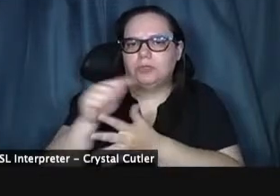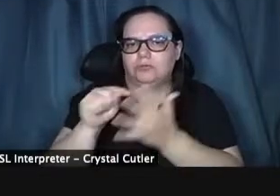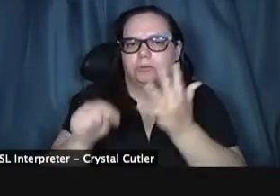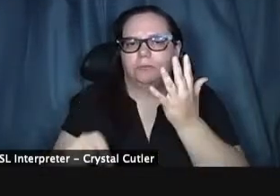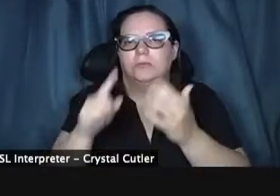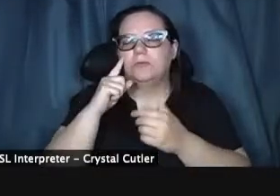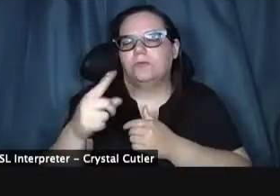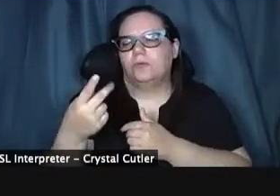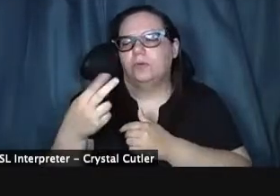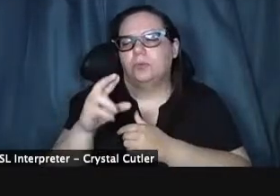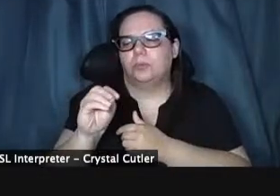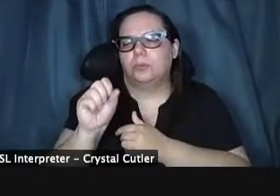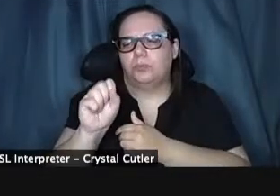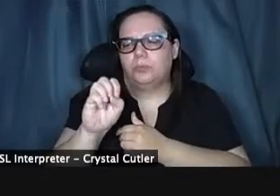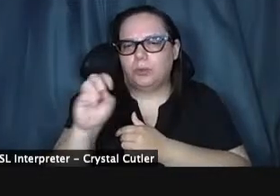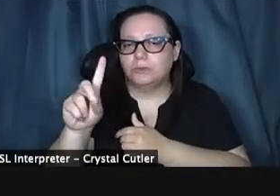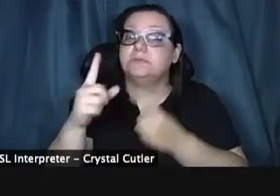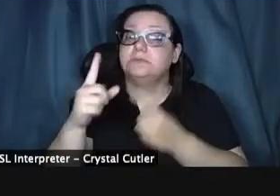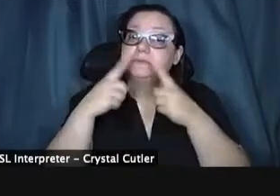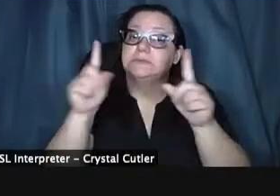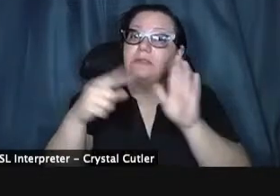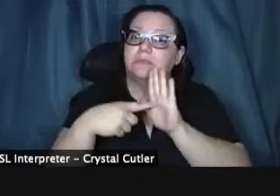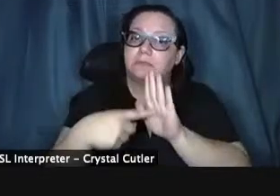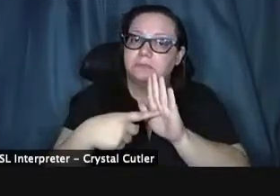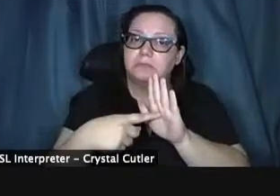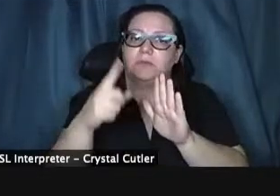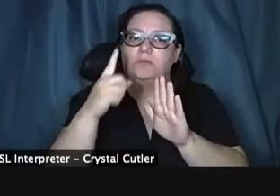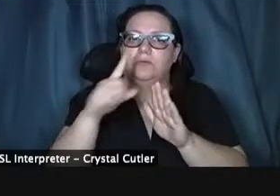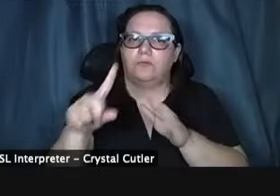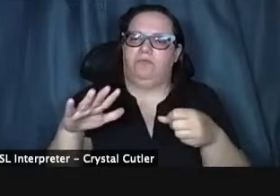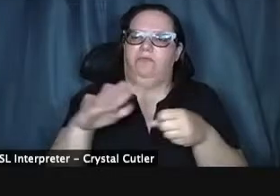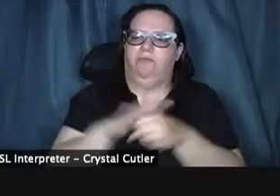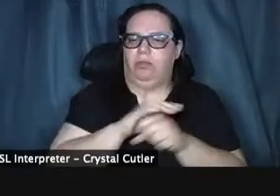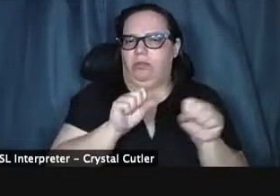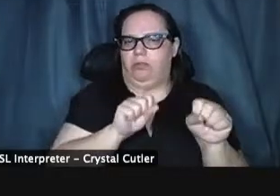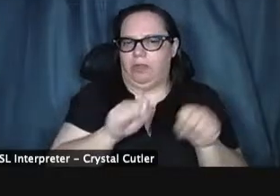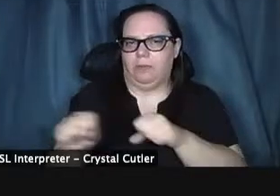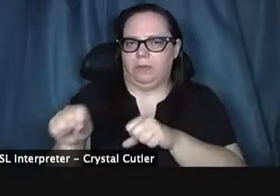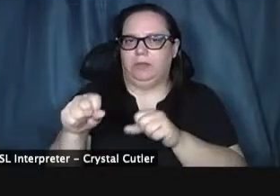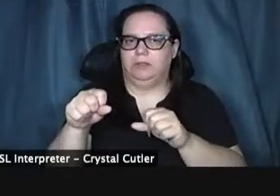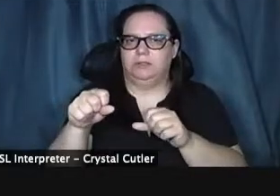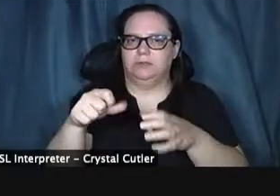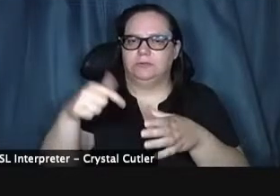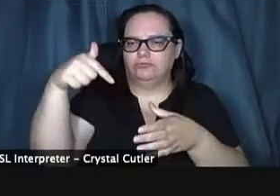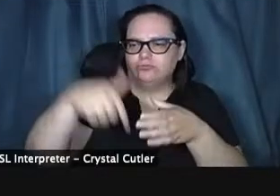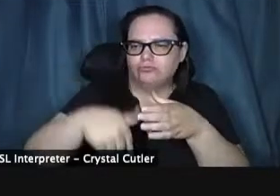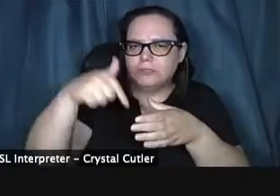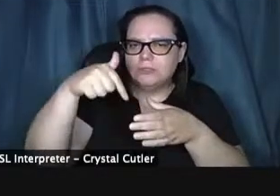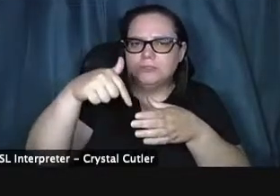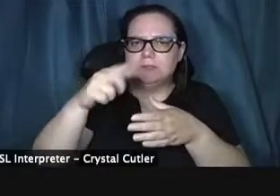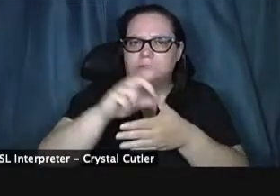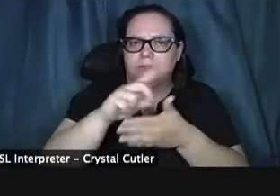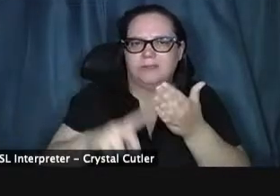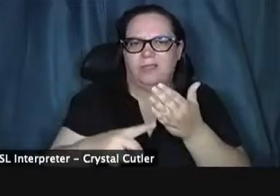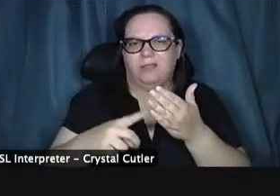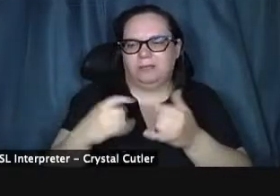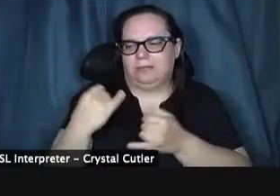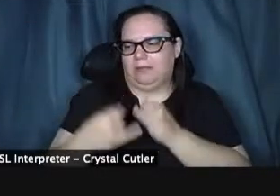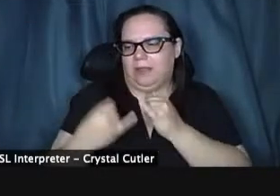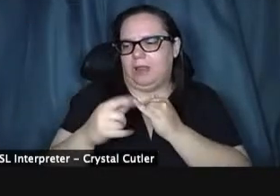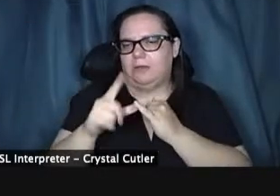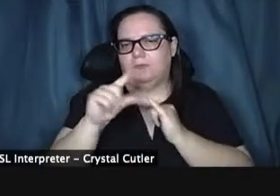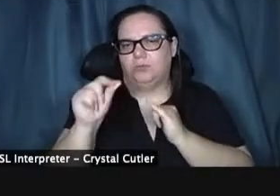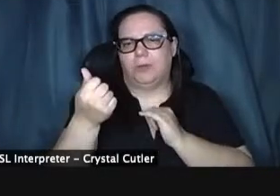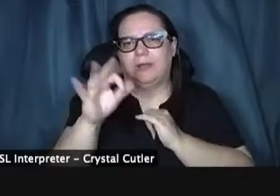PROCEED, we had a successful demonstration of the full capabilities of the drill design at the end of 2019. So we were